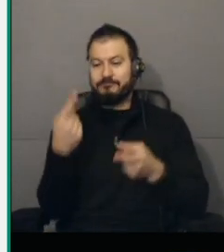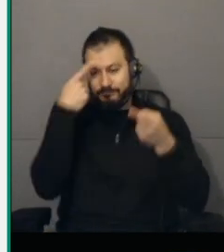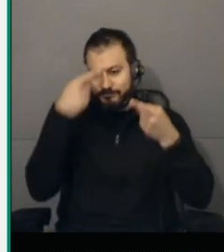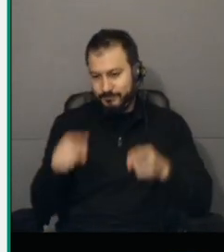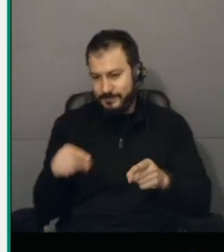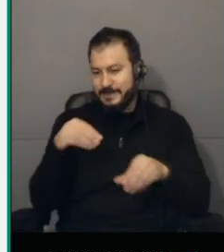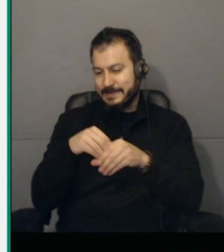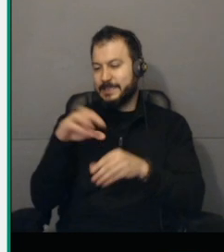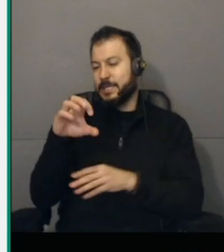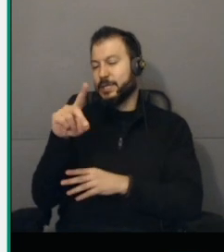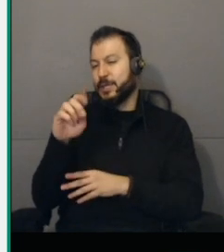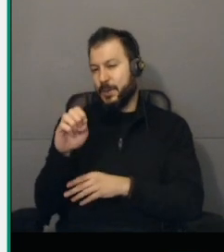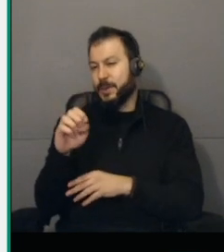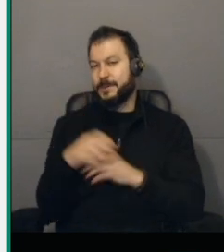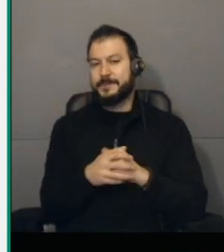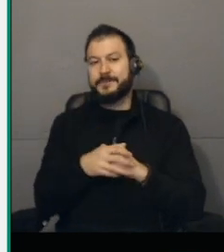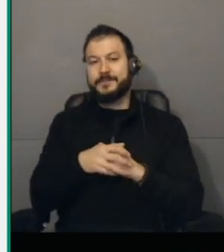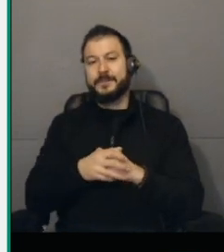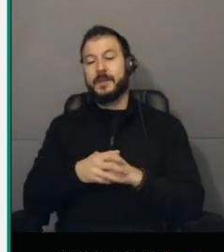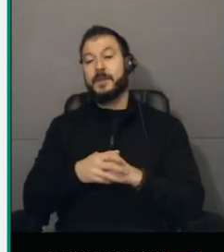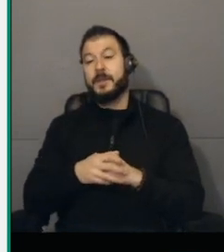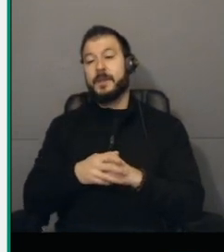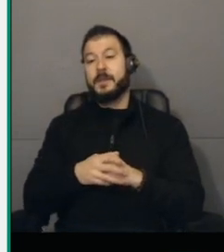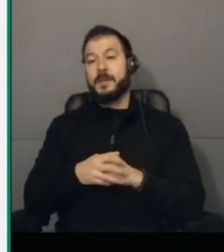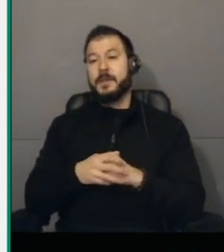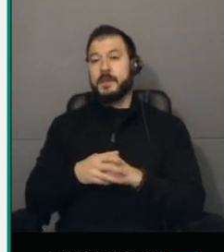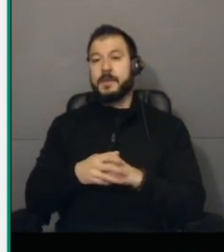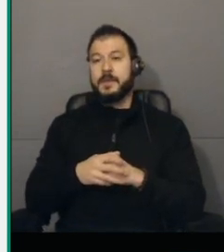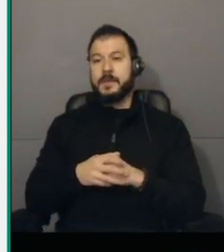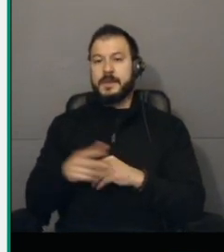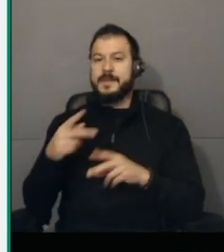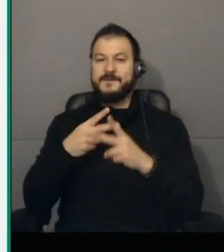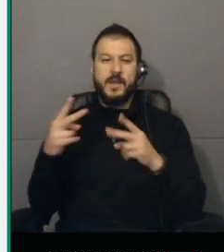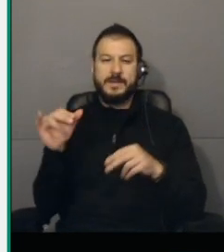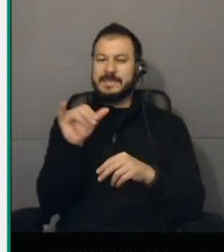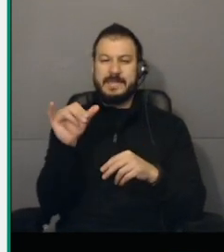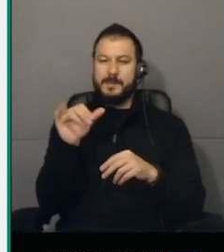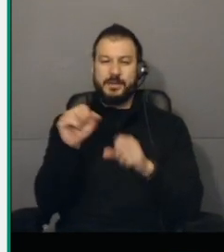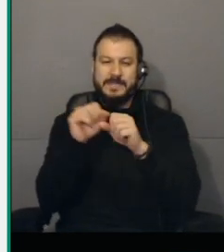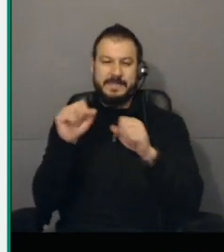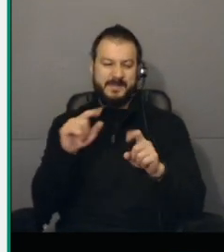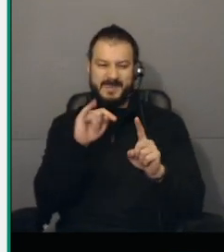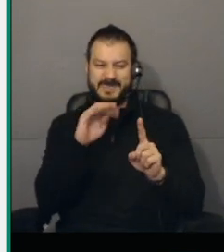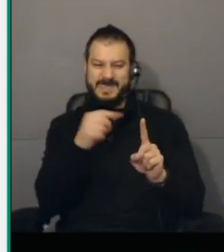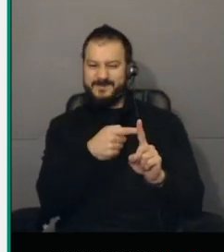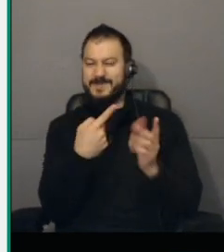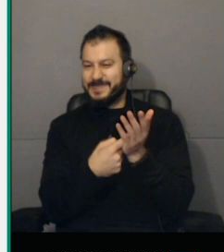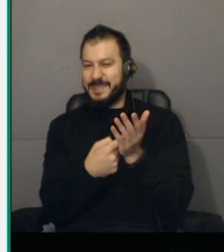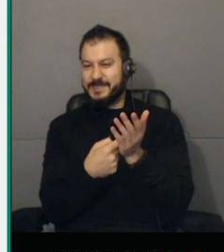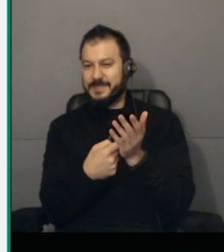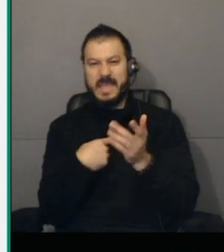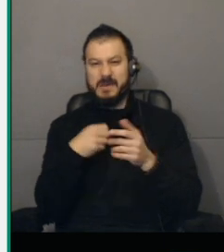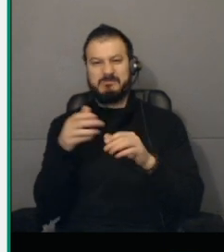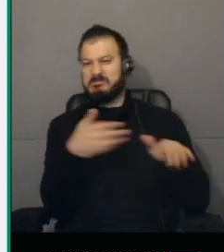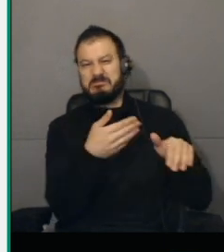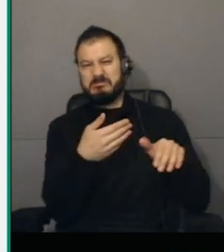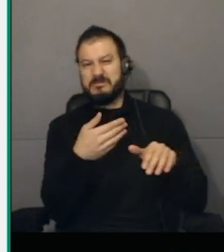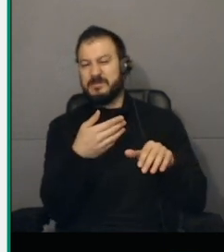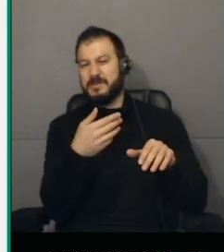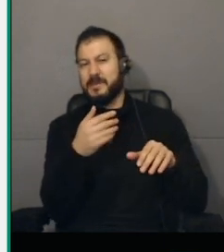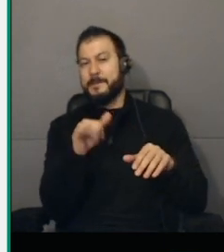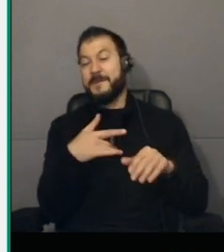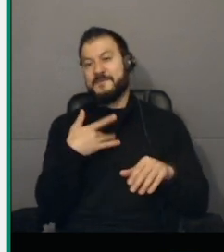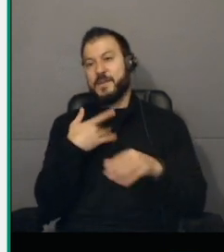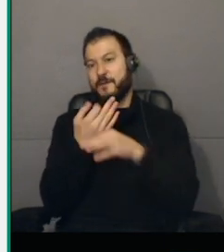settled on in code. And over on Age of Empires, we're using a very similar system to the one Tim discussed, so I'll skip over the details,